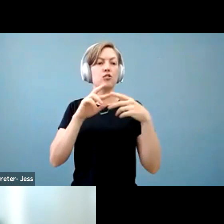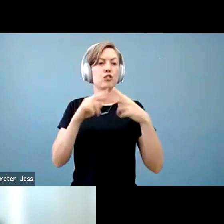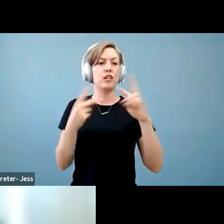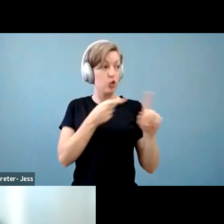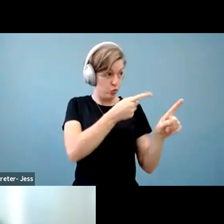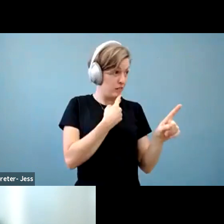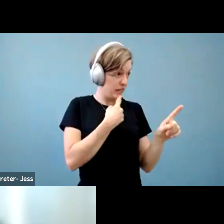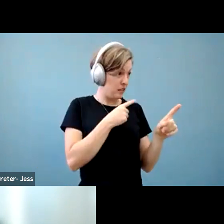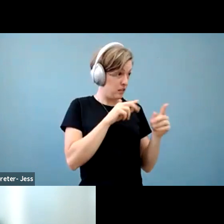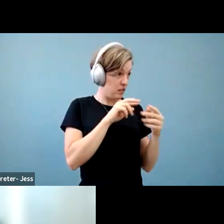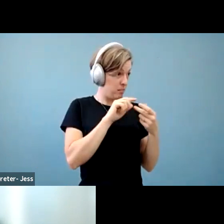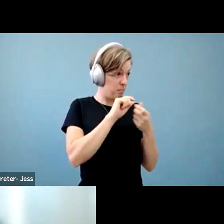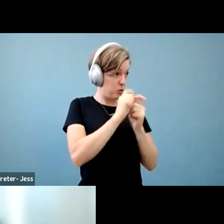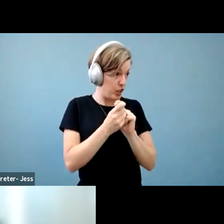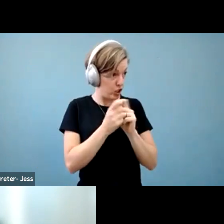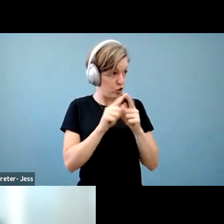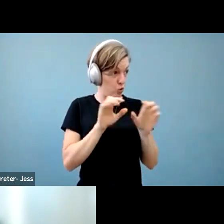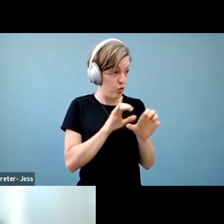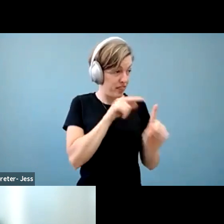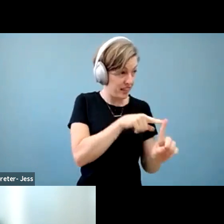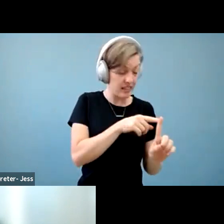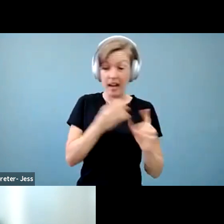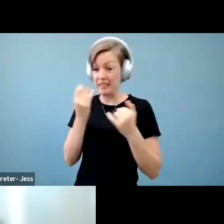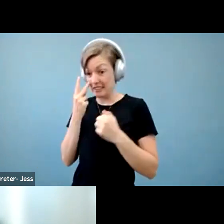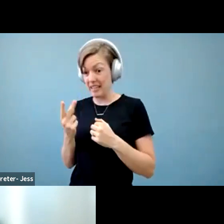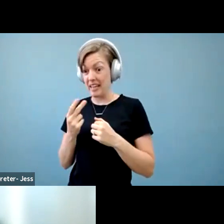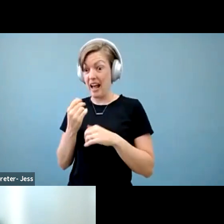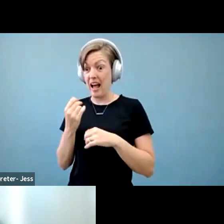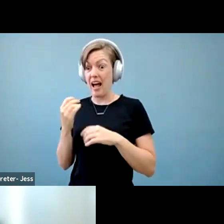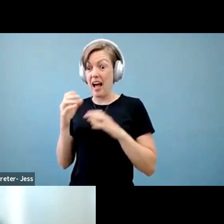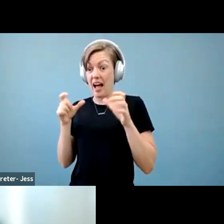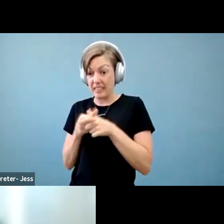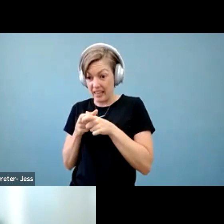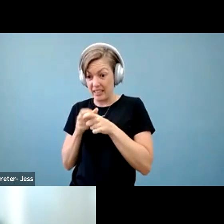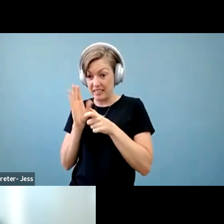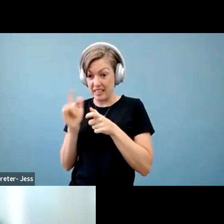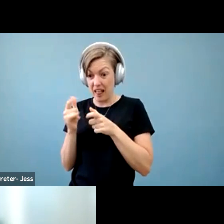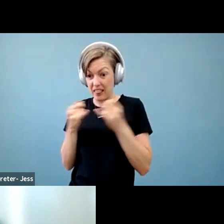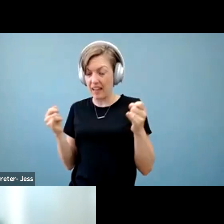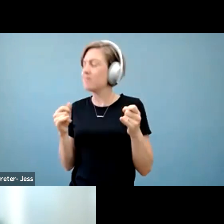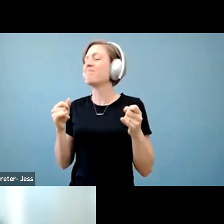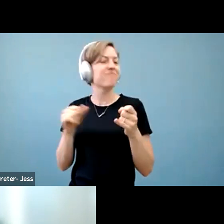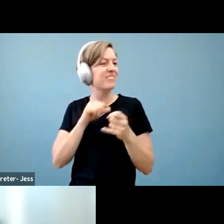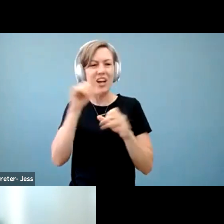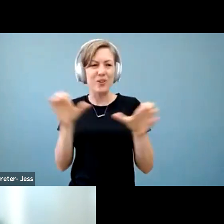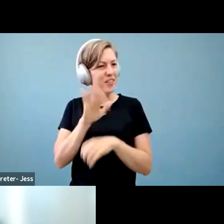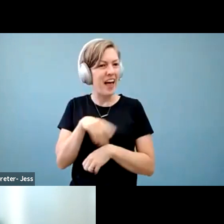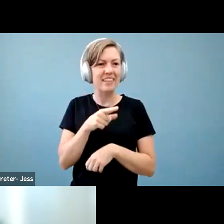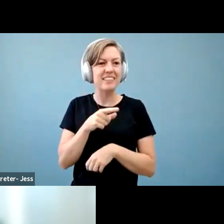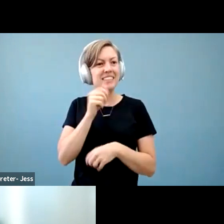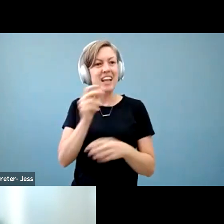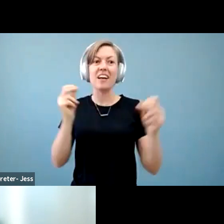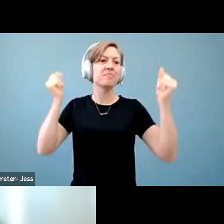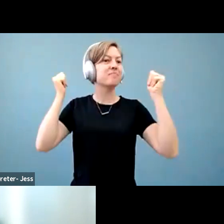this, but now when I see it in an isogenic cell line, it actually doesn't do what you're saying. It's not a thrifty mutation.